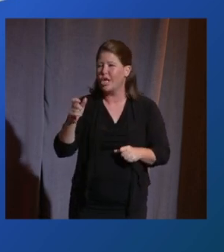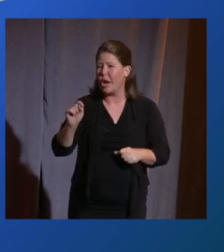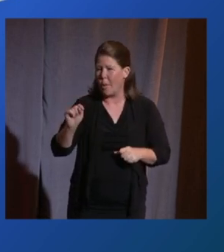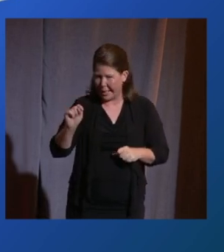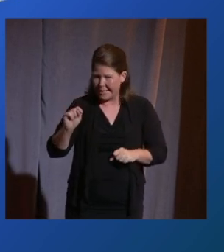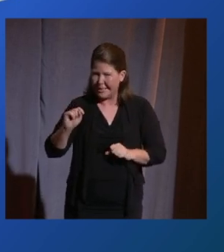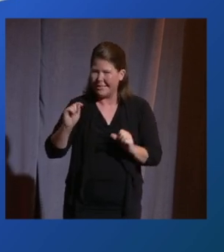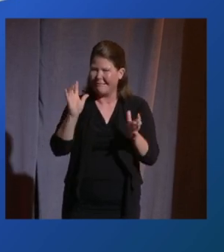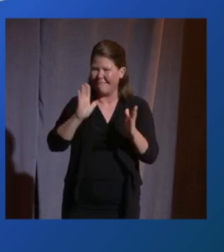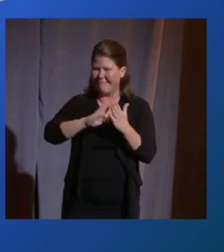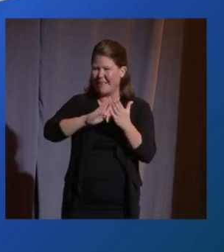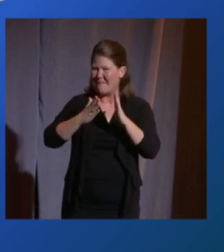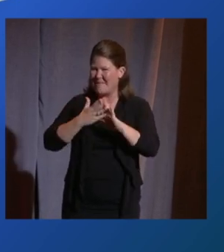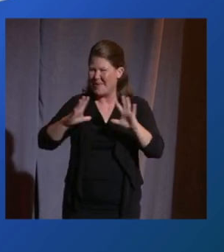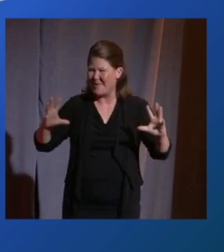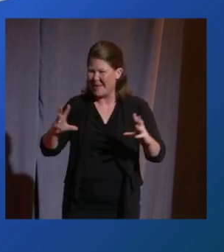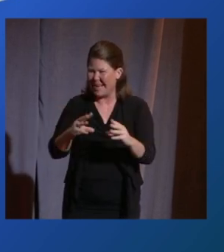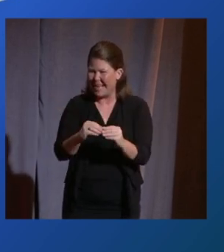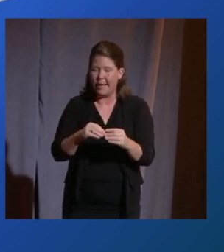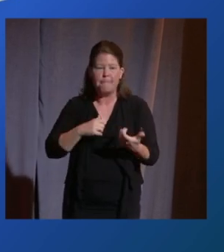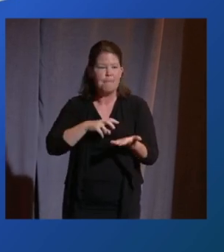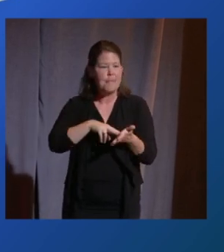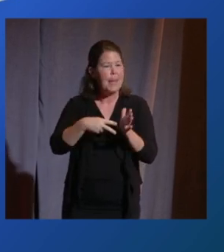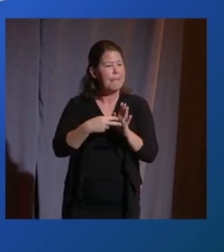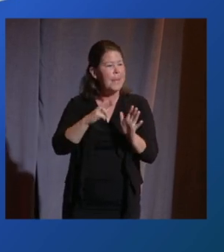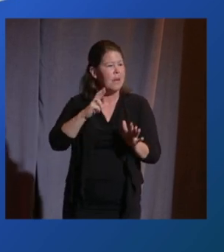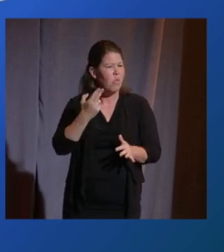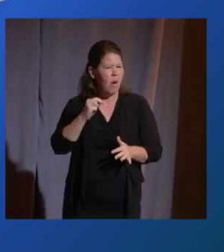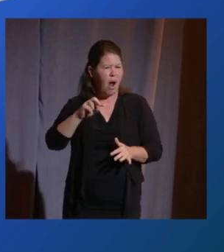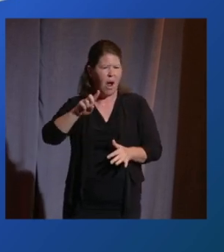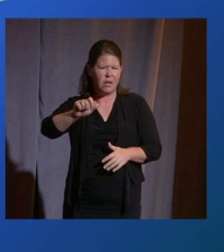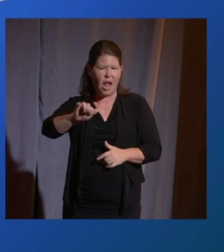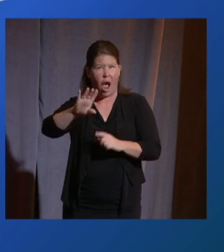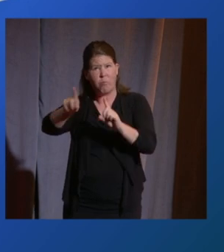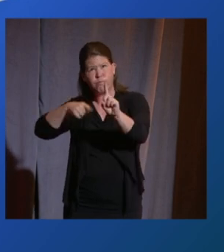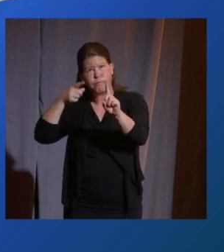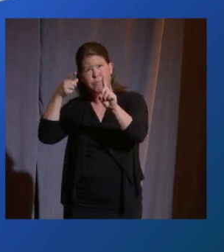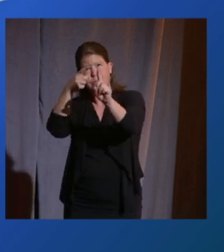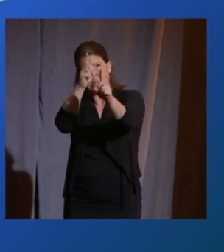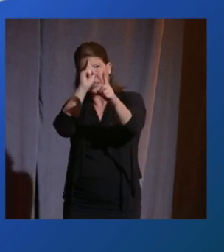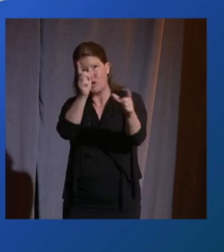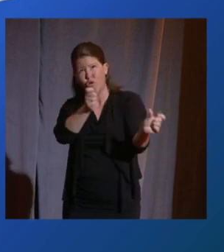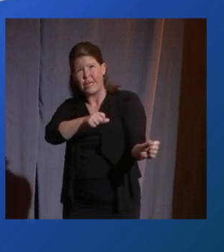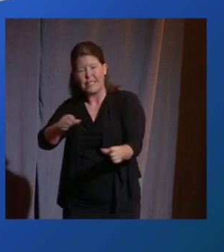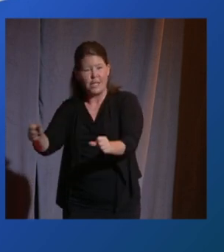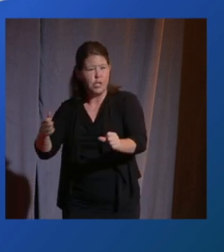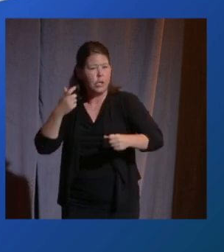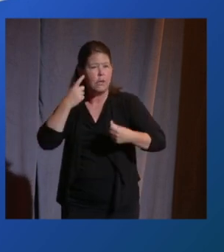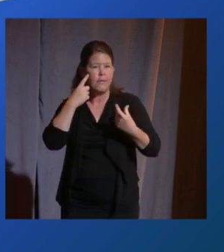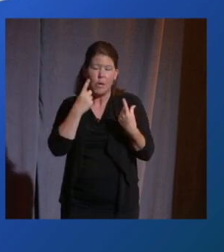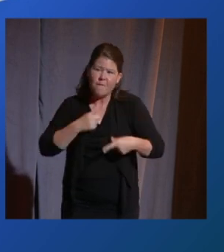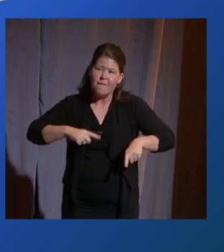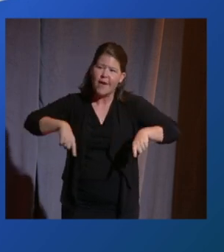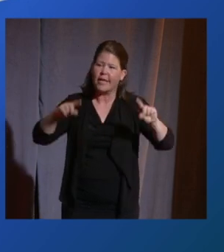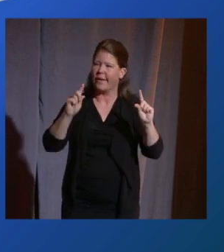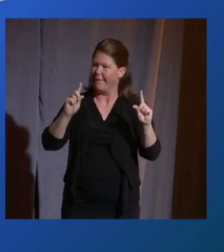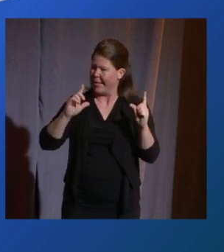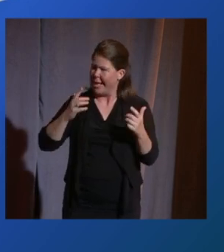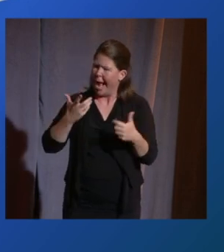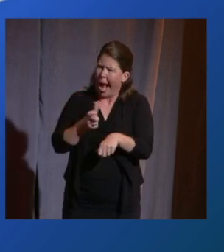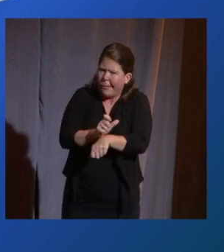role Ronda sets the strateg IC direction for the foundation to effectively enable each aspect of mission